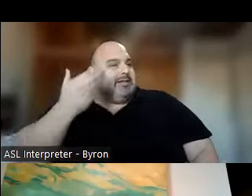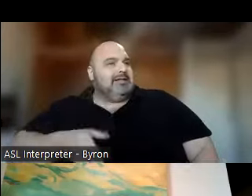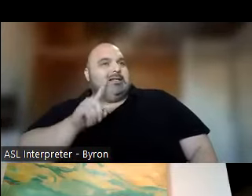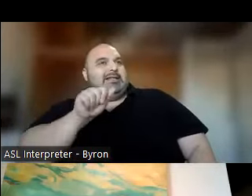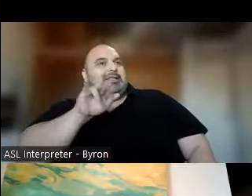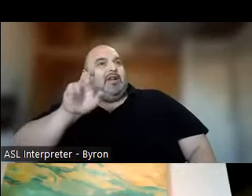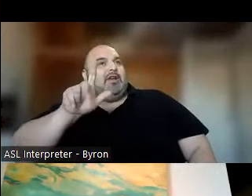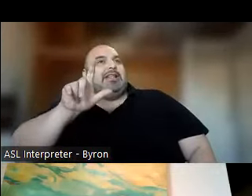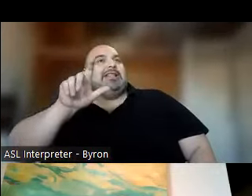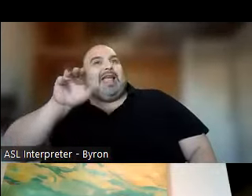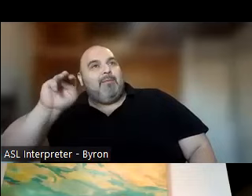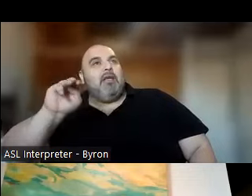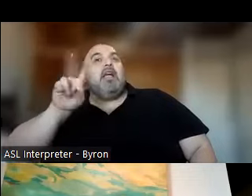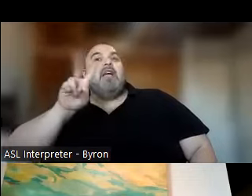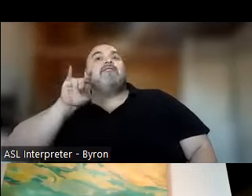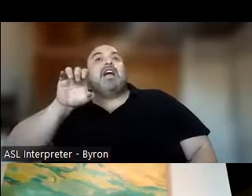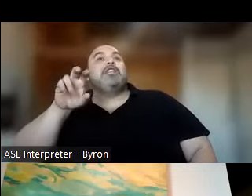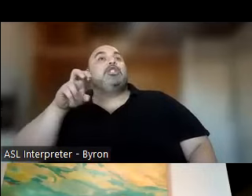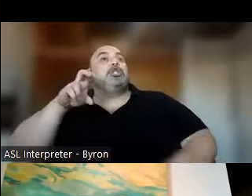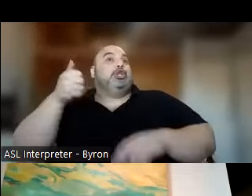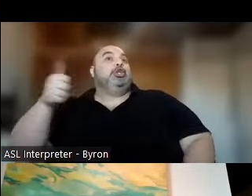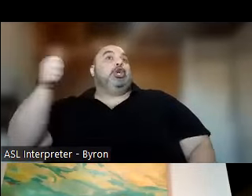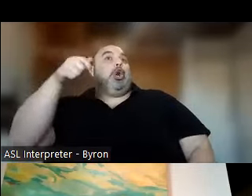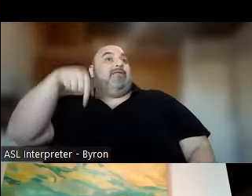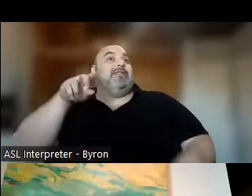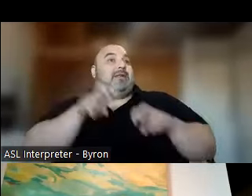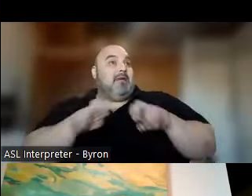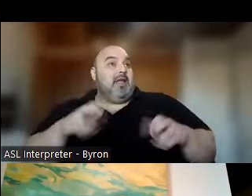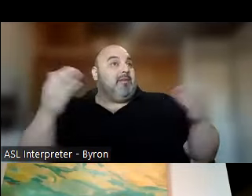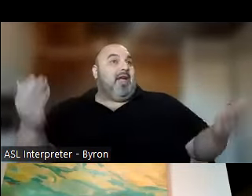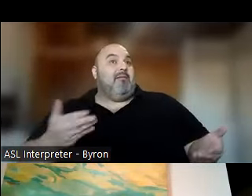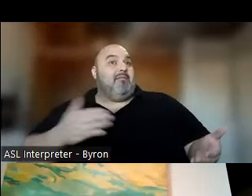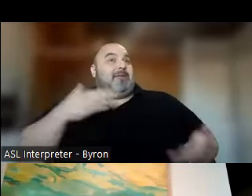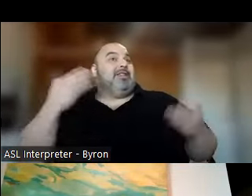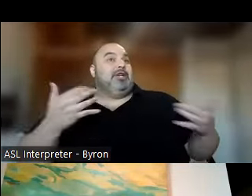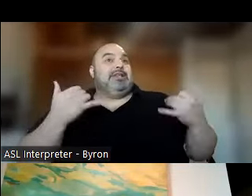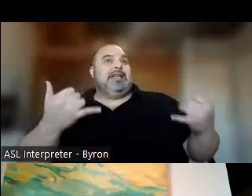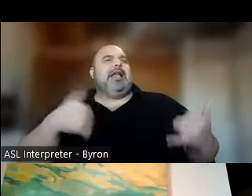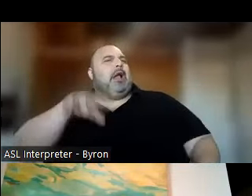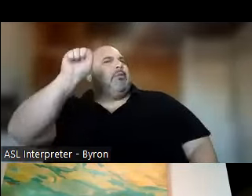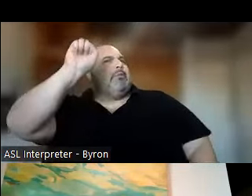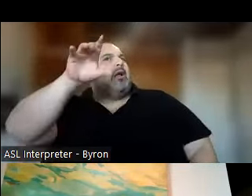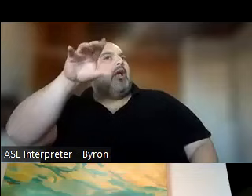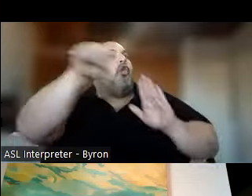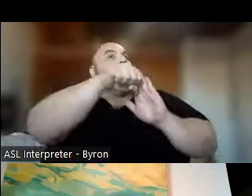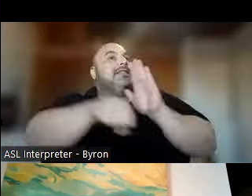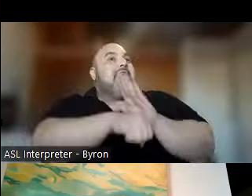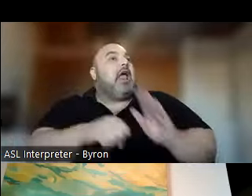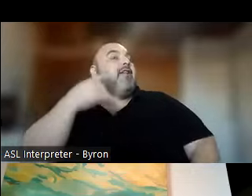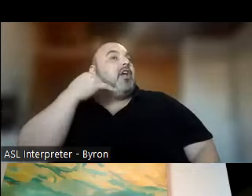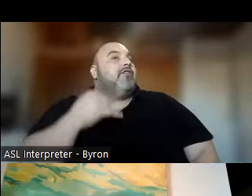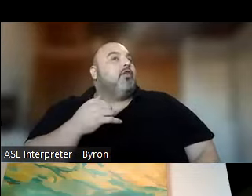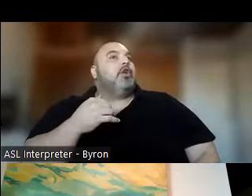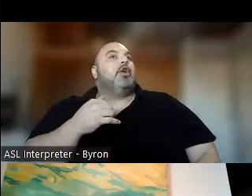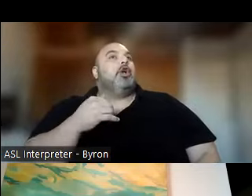Vice Chair to this committee. Glad to be here today. Also want to mention that the state of California